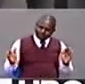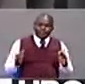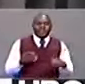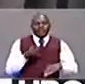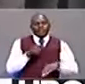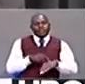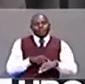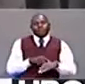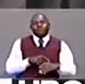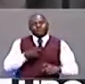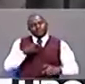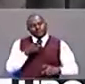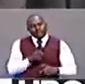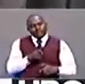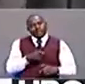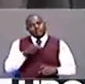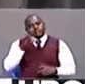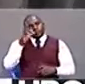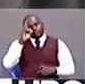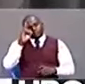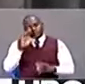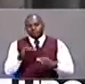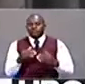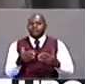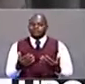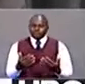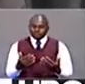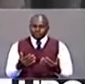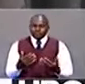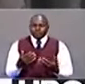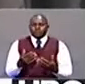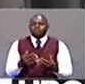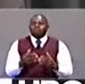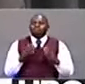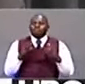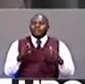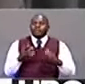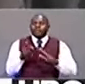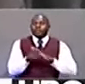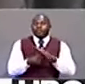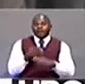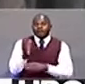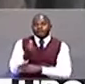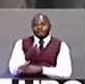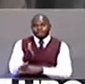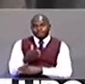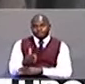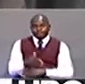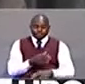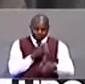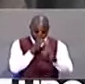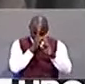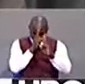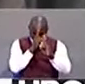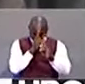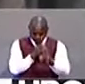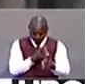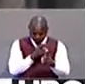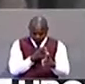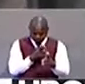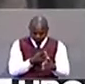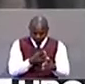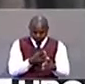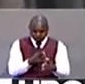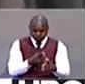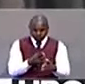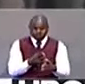difficulty. And it reminds me about one of the greatest prime ministers who is respected for